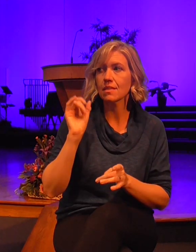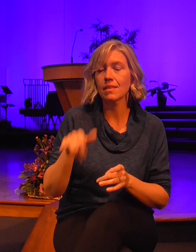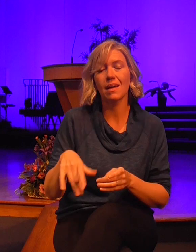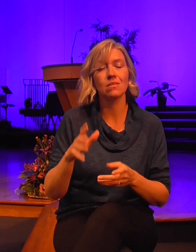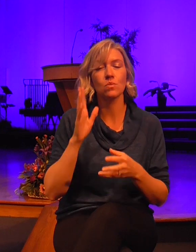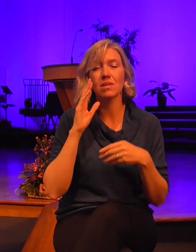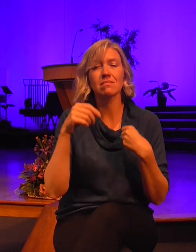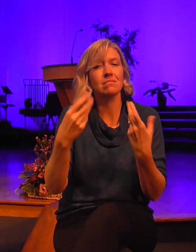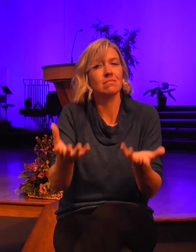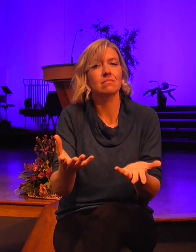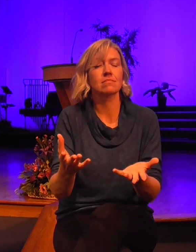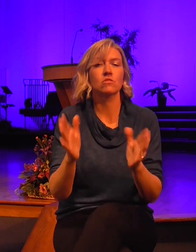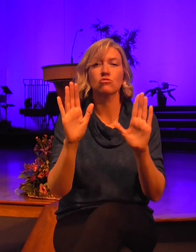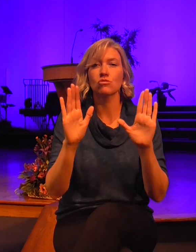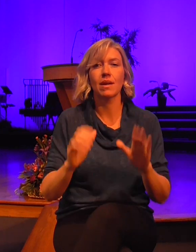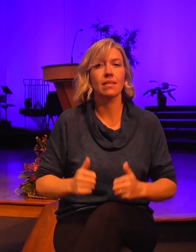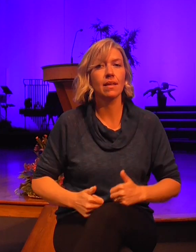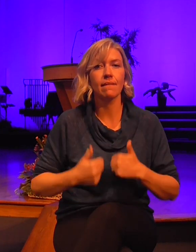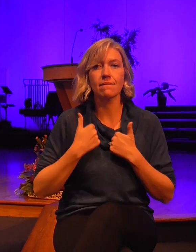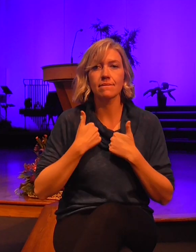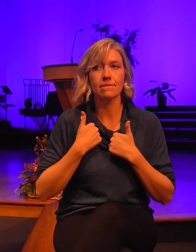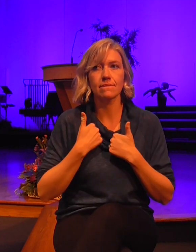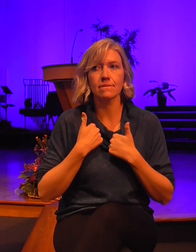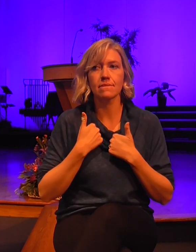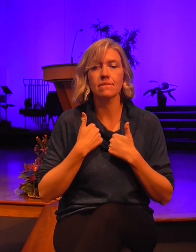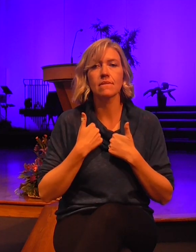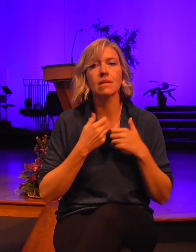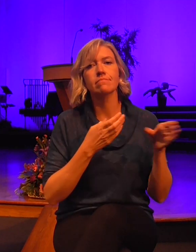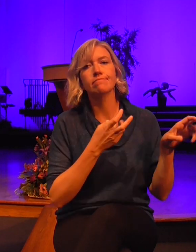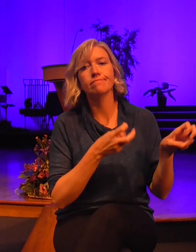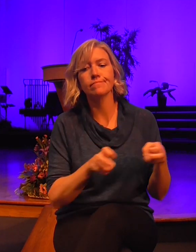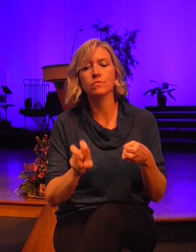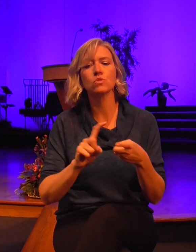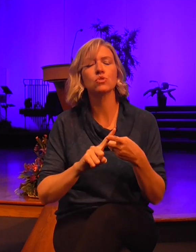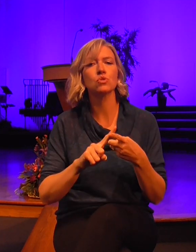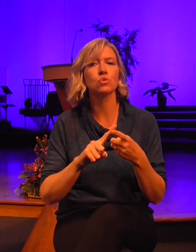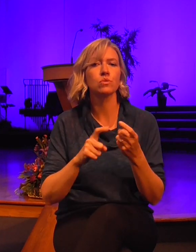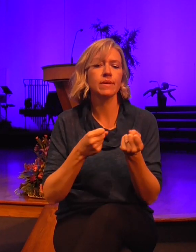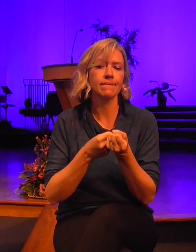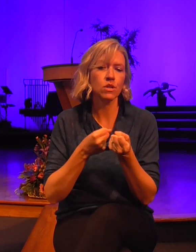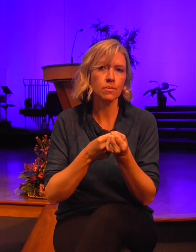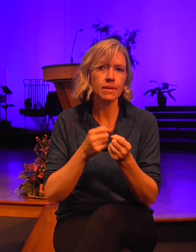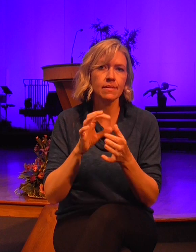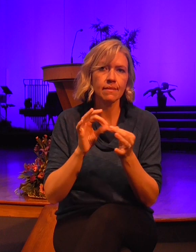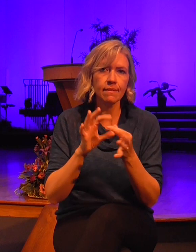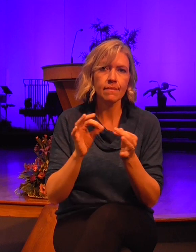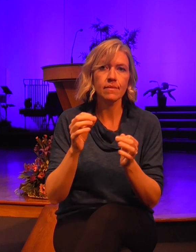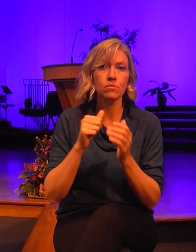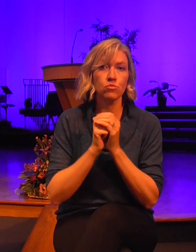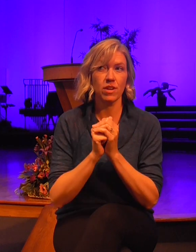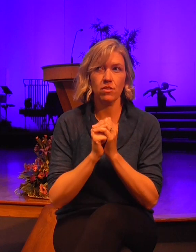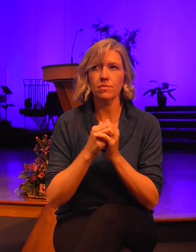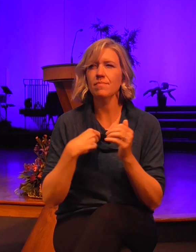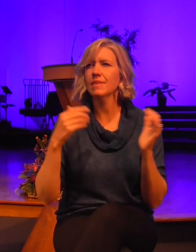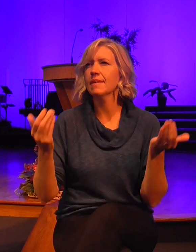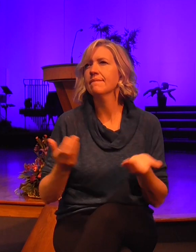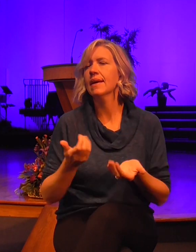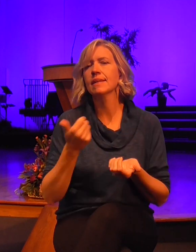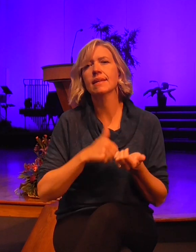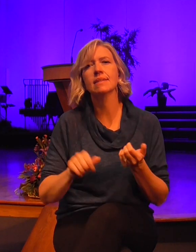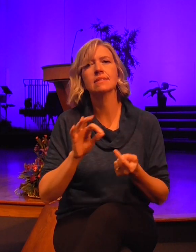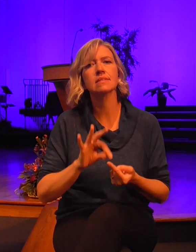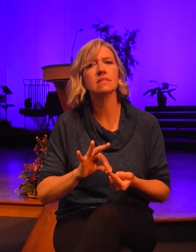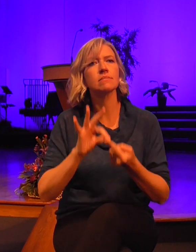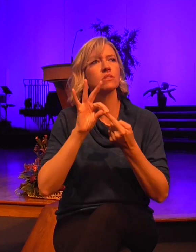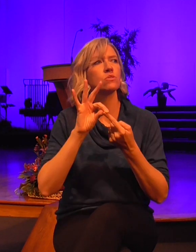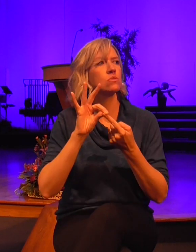life. And as we move into an affirmative prayer today, and I invite any of our wonderful spiritual